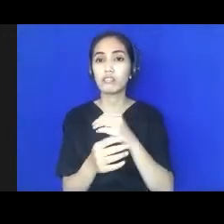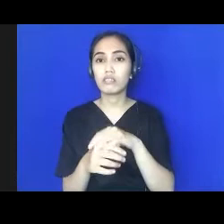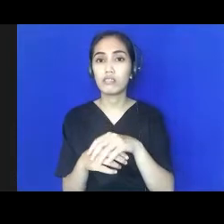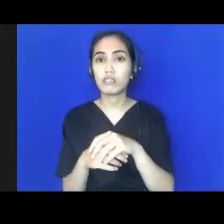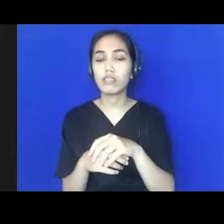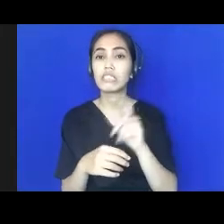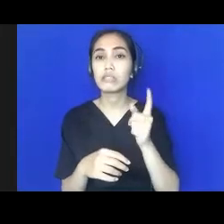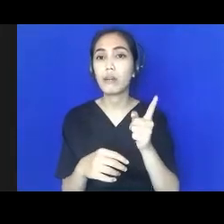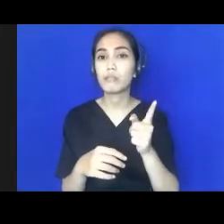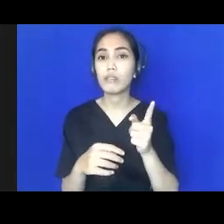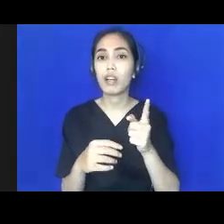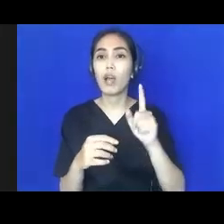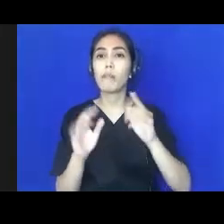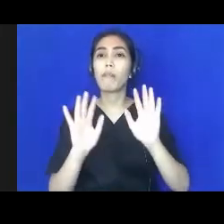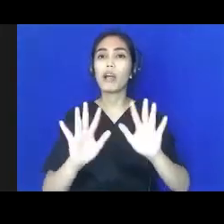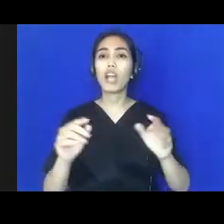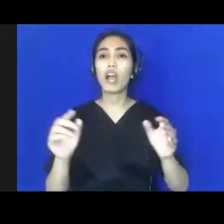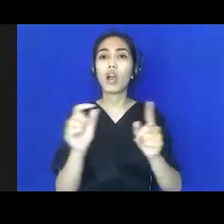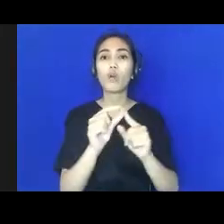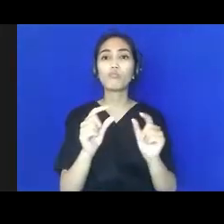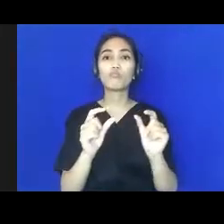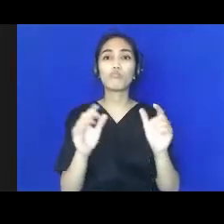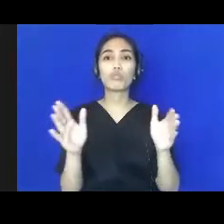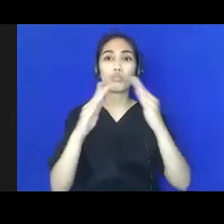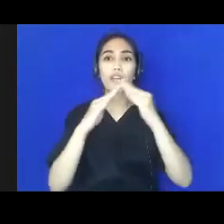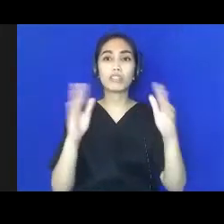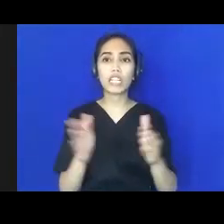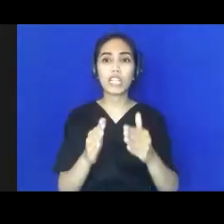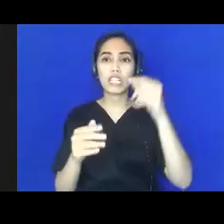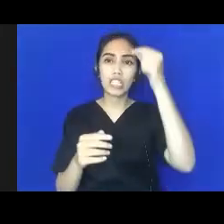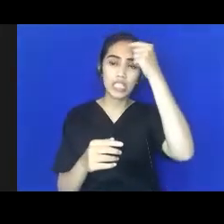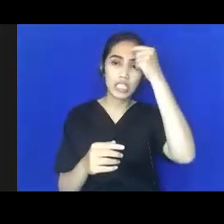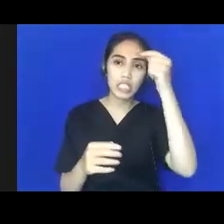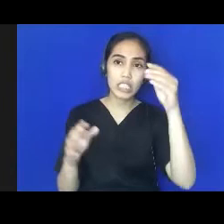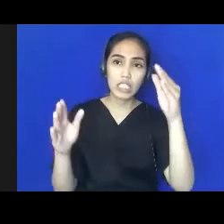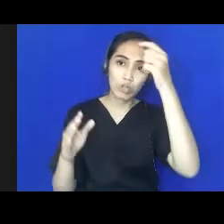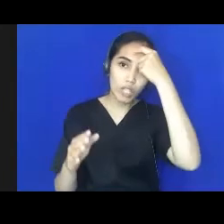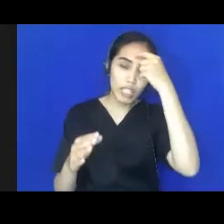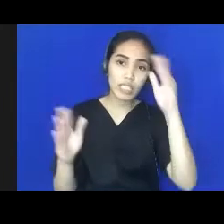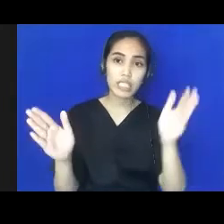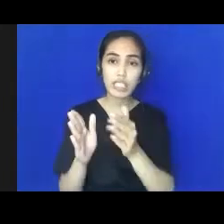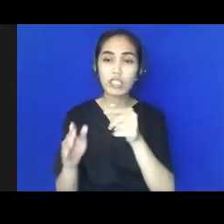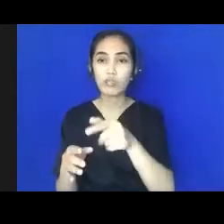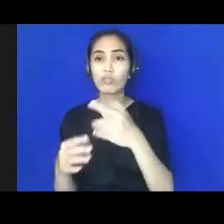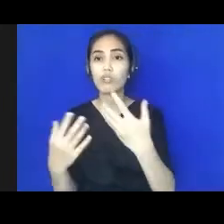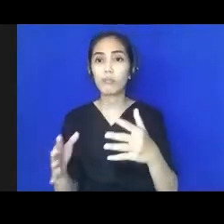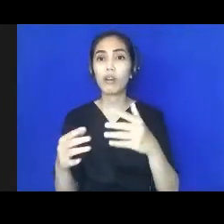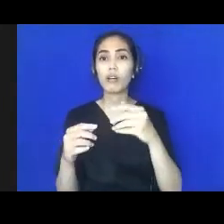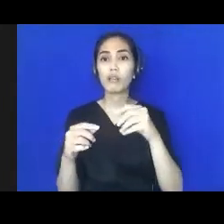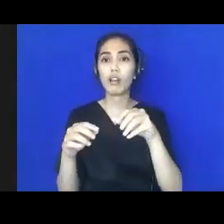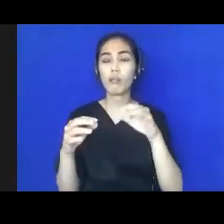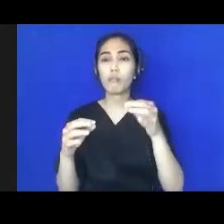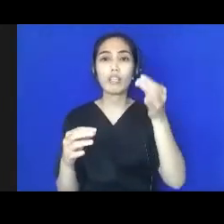because schools in Puskesmas sometimes ran out of stock, or they kept the tablets so long that they expired.